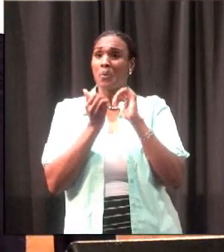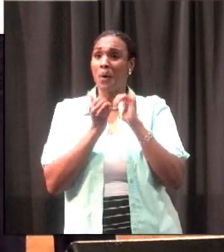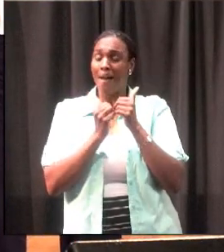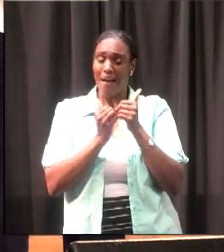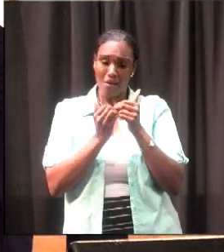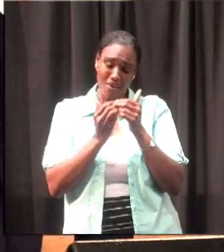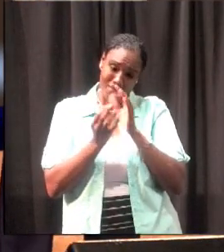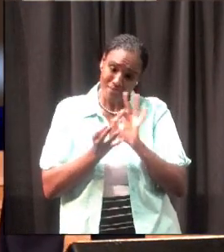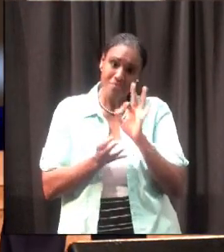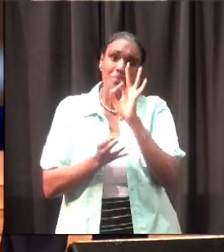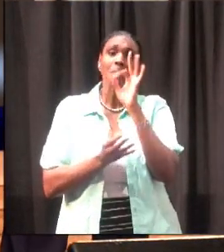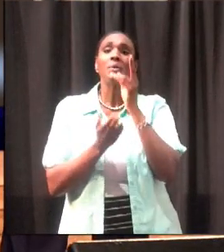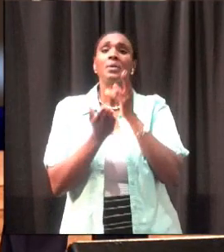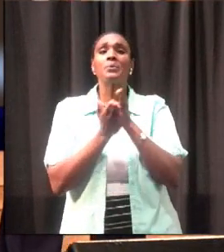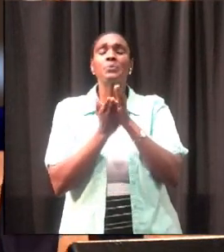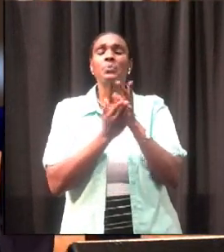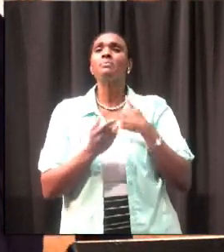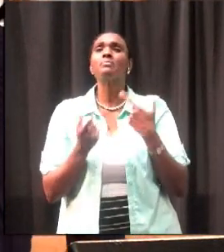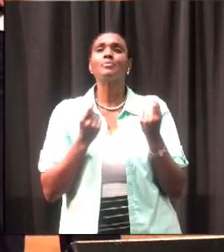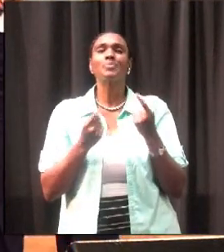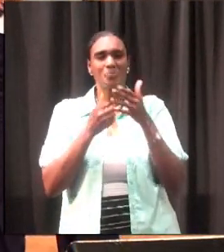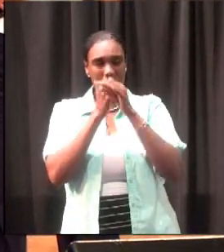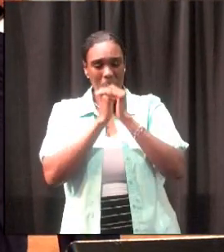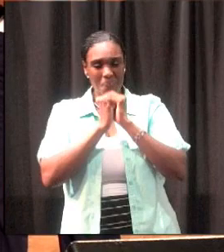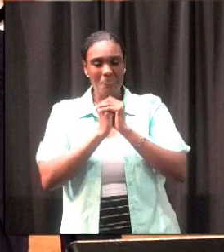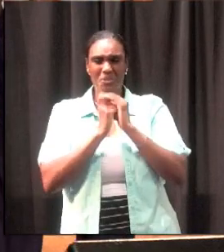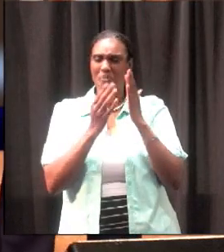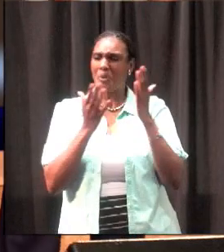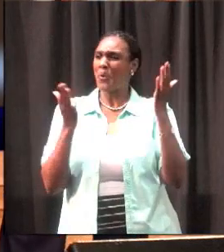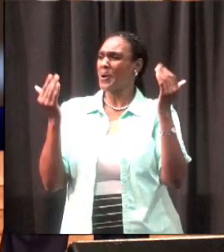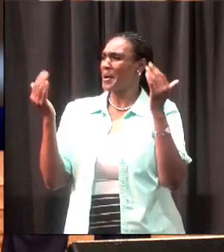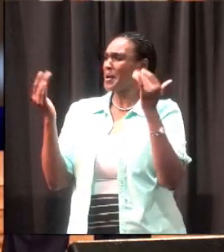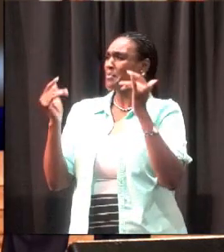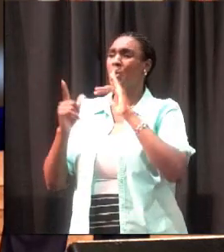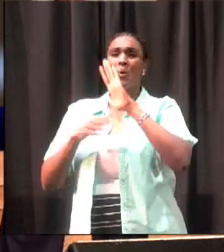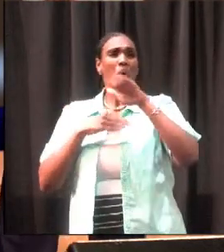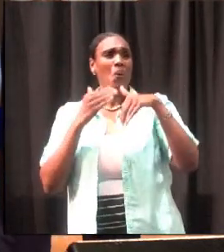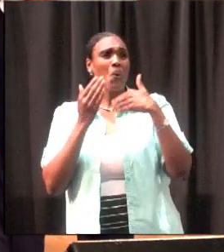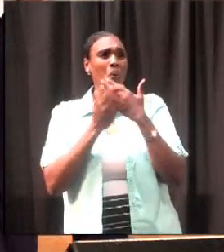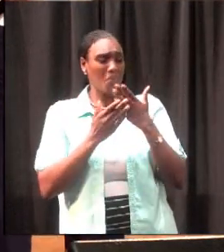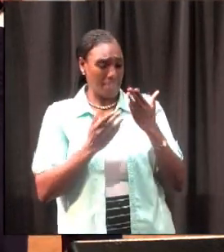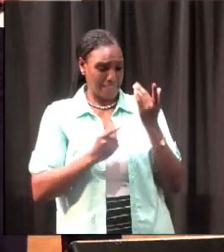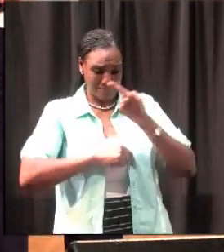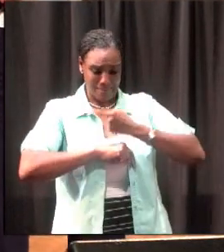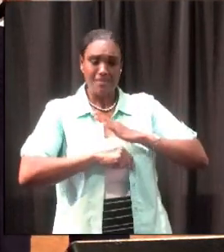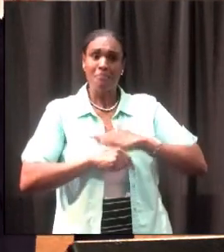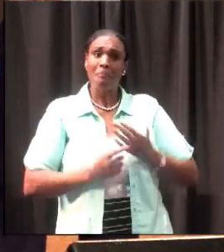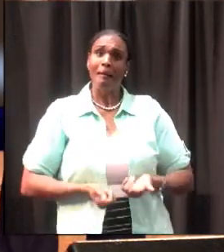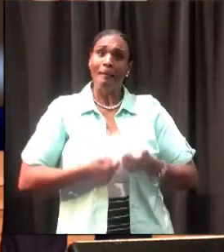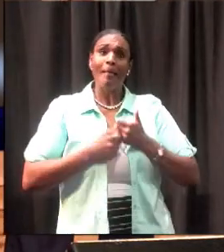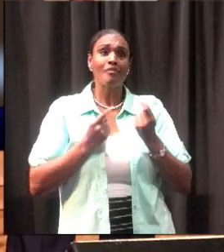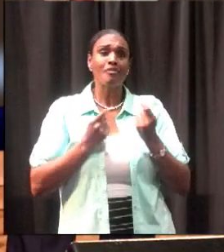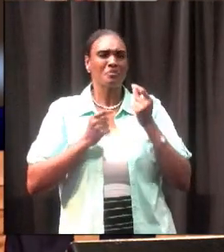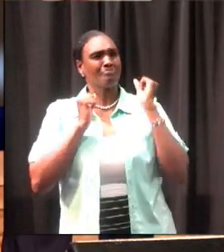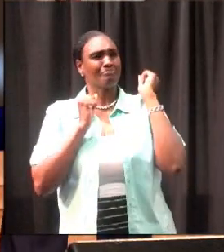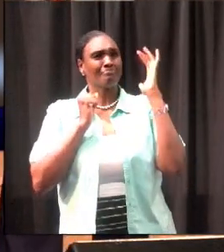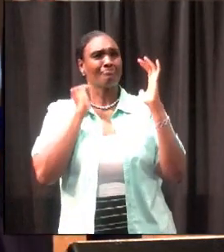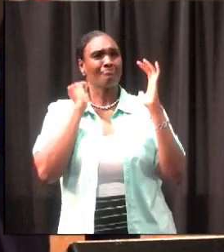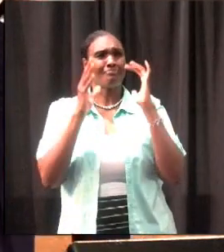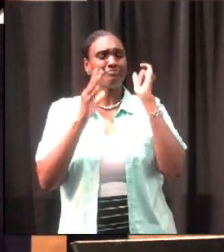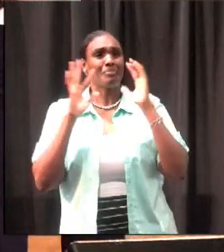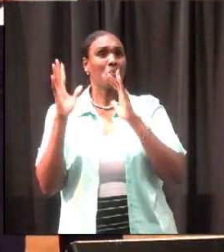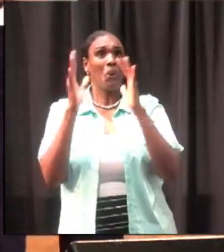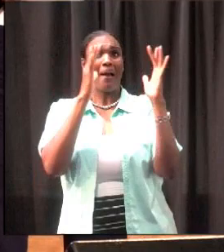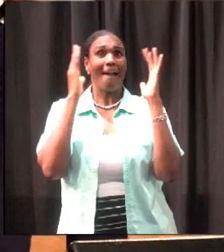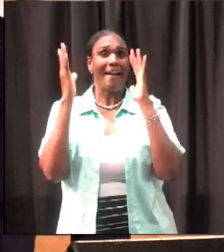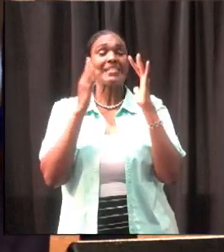I will worship you. Come on, all the days of my life, I will give him praise. Hallelujah. If you know